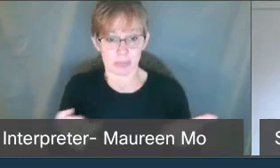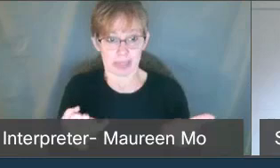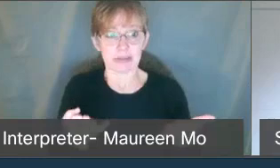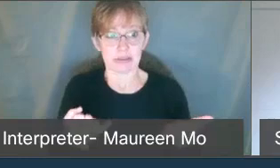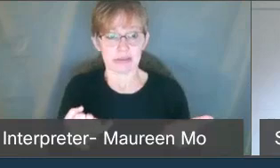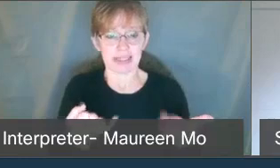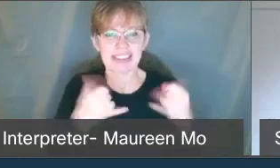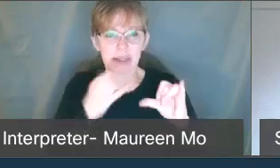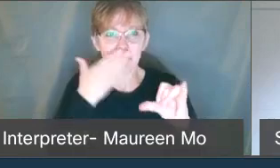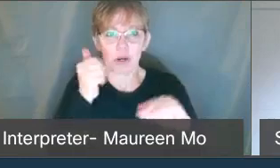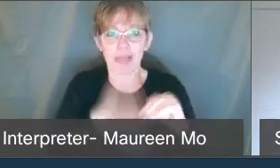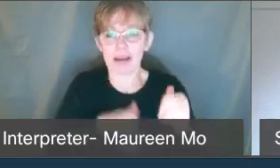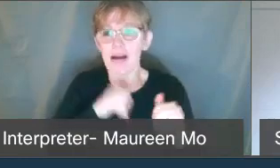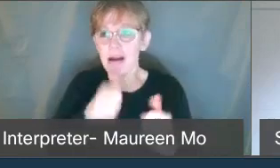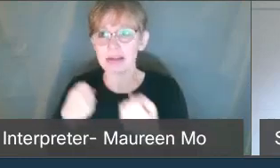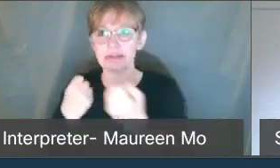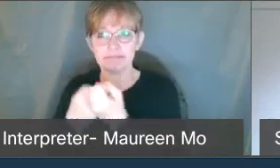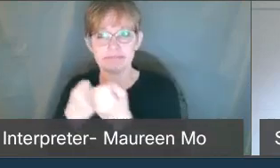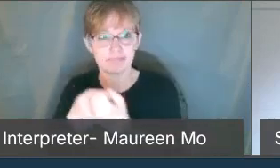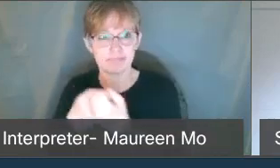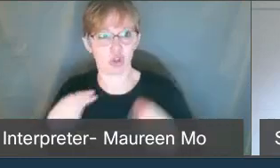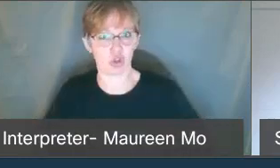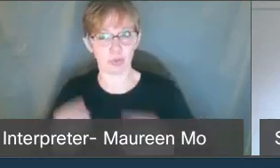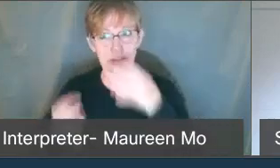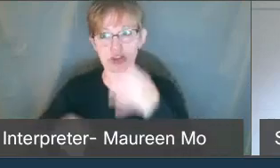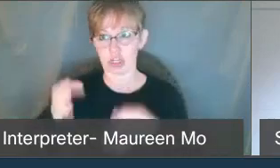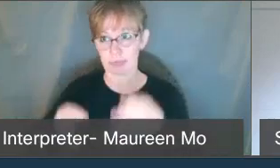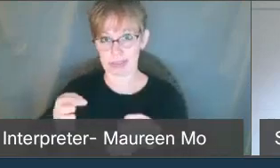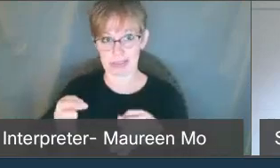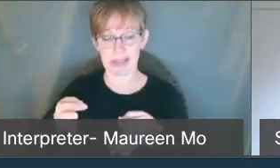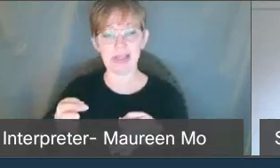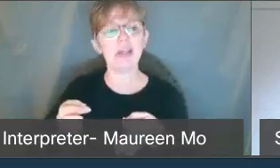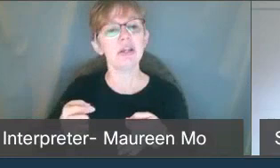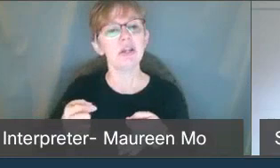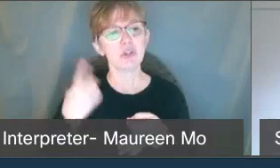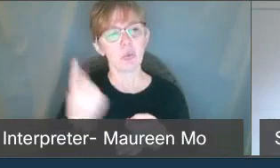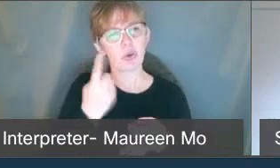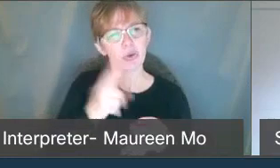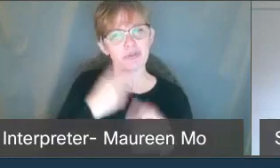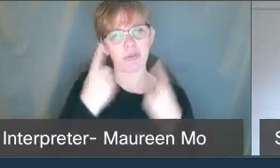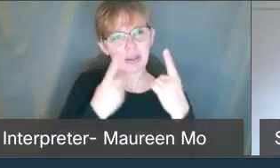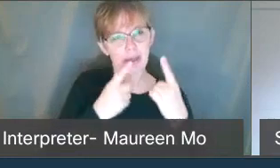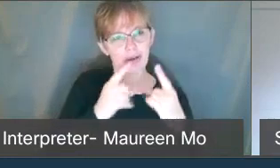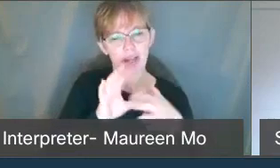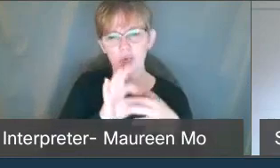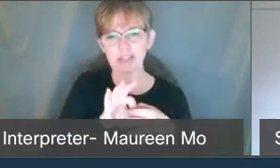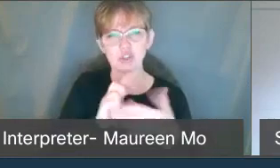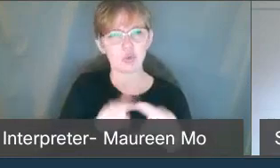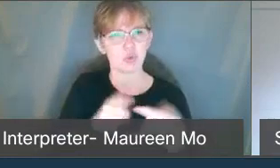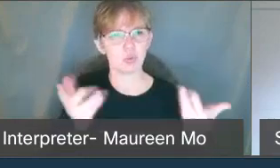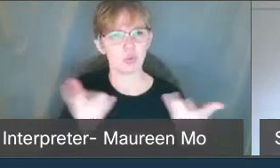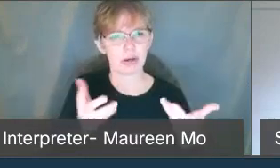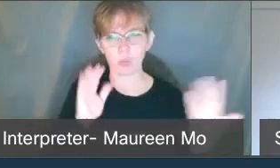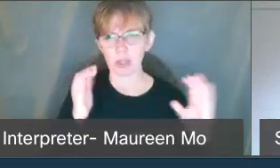question of kind of performance metrics comes up, it's always a question of in relation to what? So are we